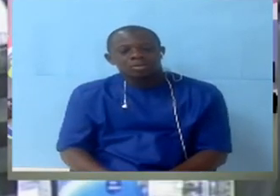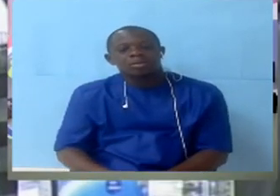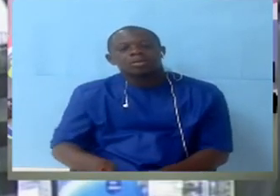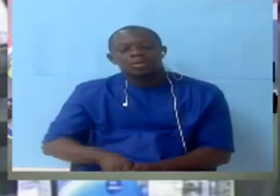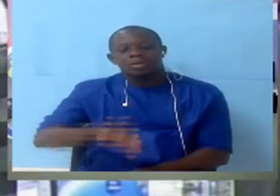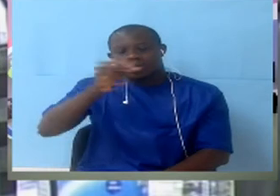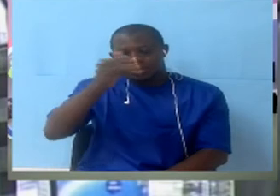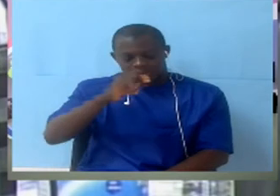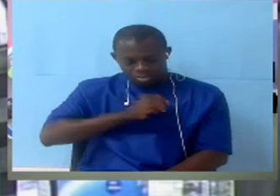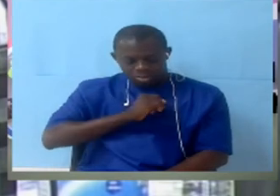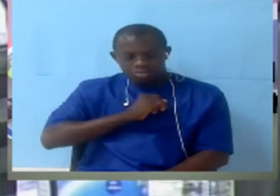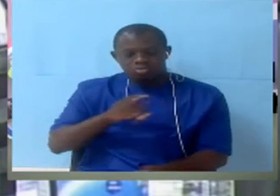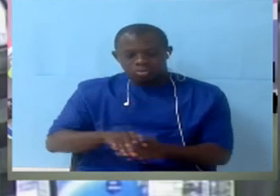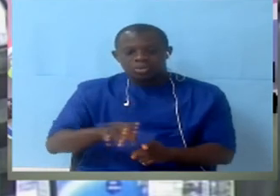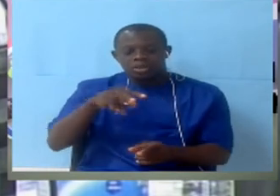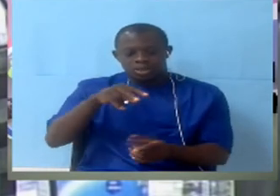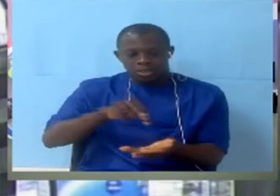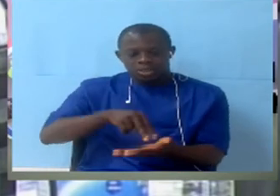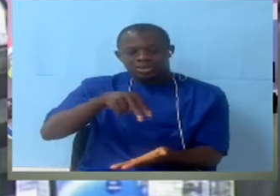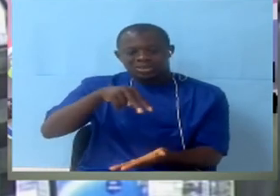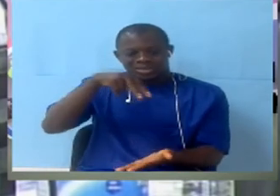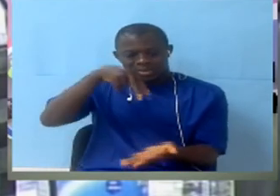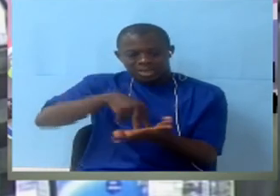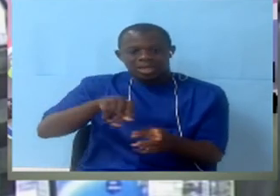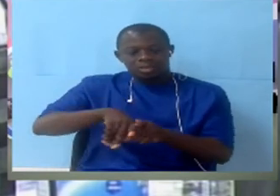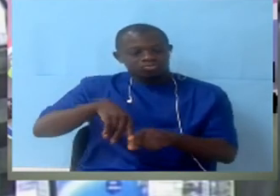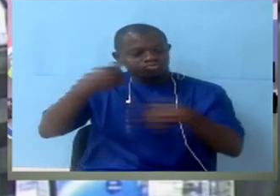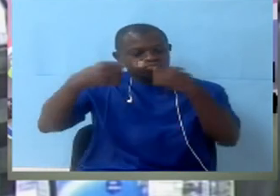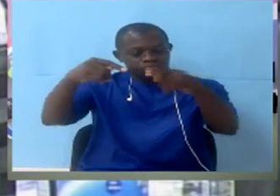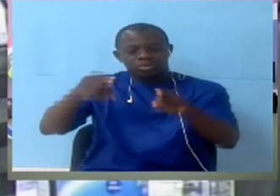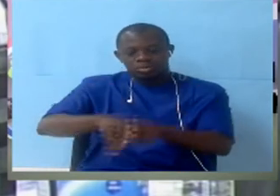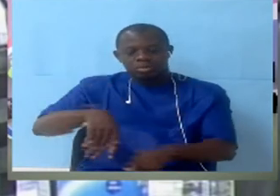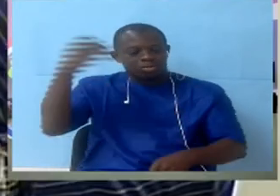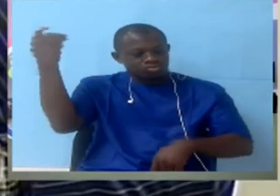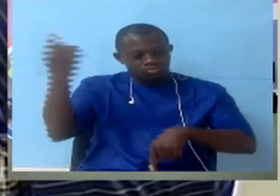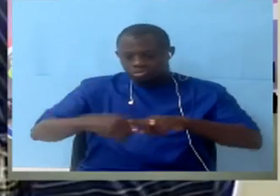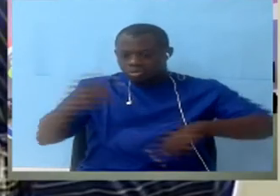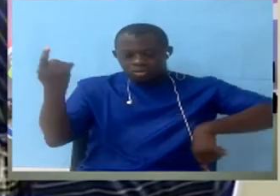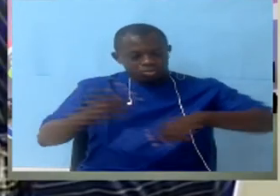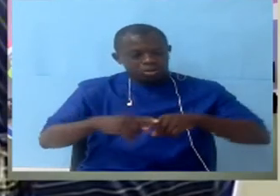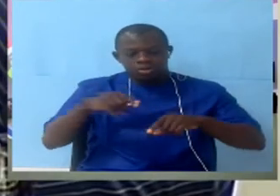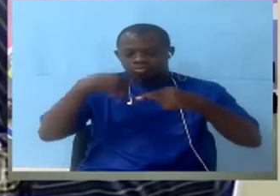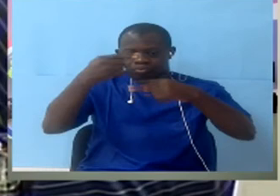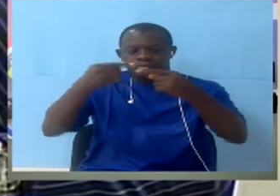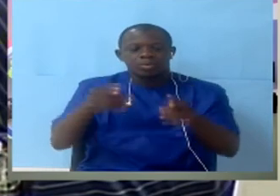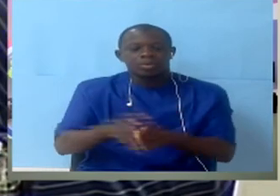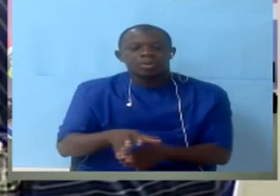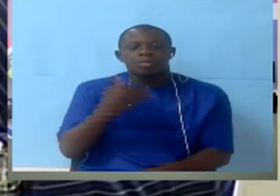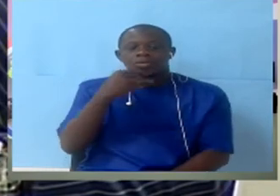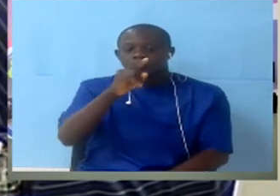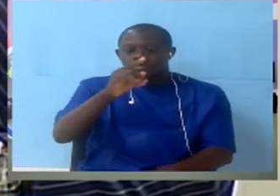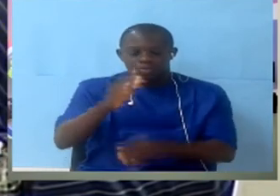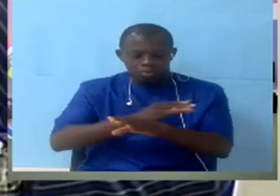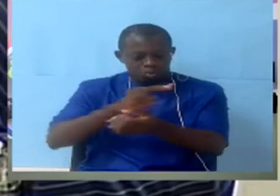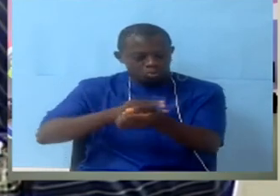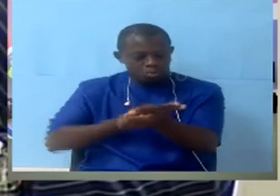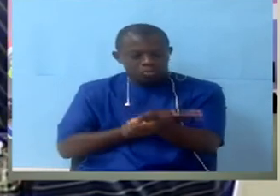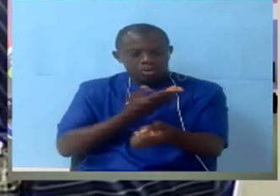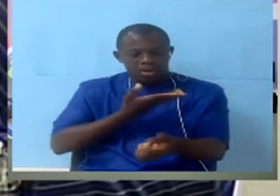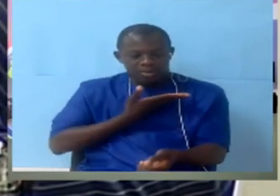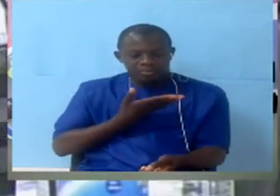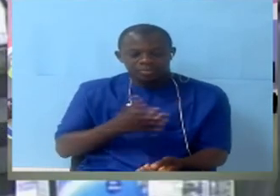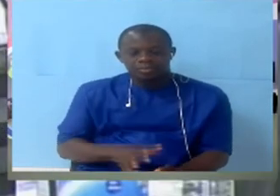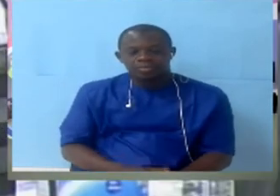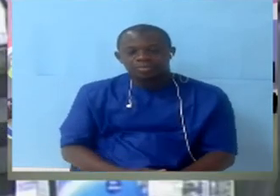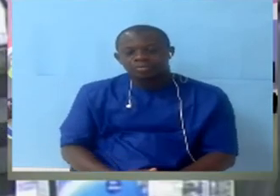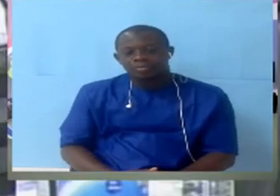pala. Yes, and I got up and stood, but he went on beating me. Okay. Did you sustain any injuries? Nara na bar mol sorale